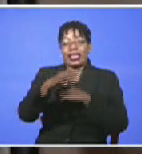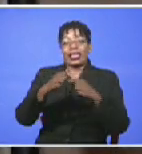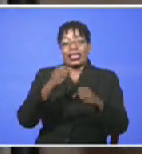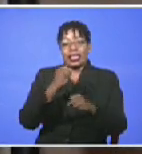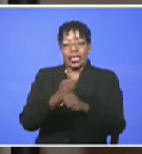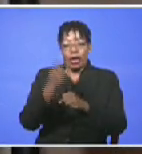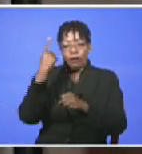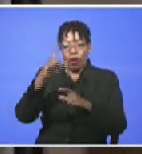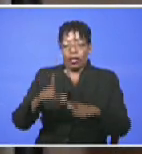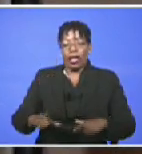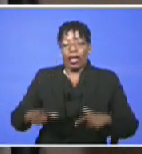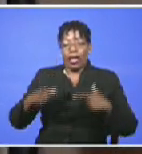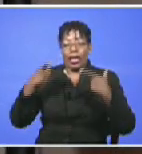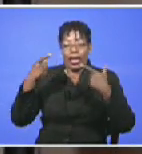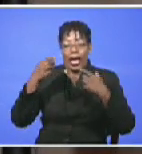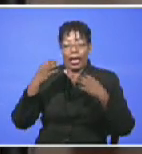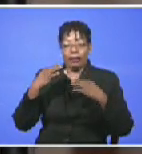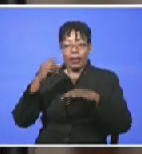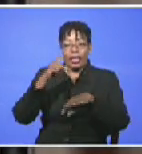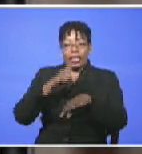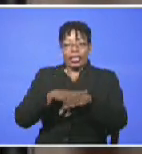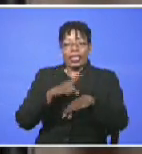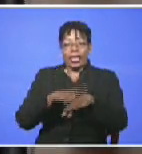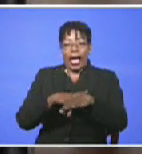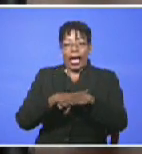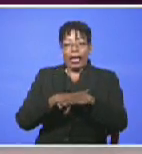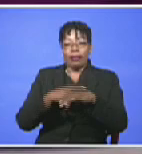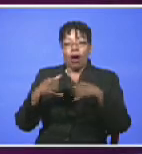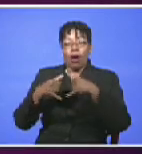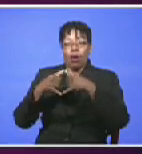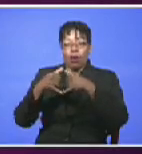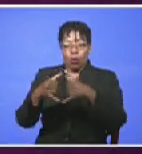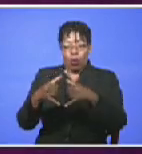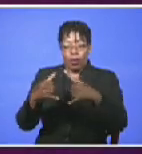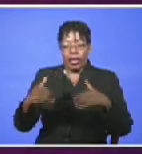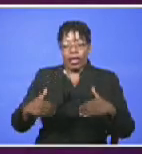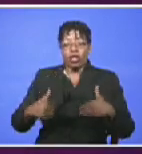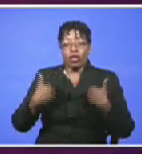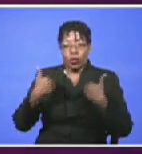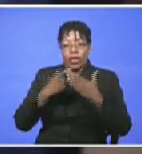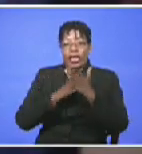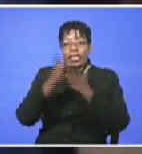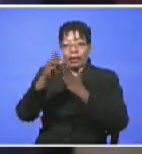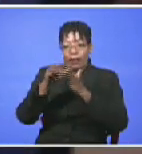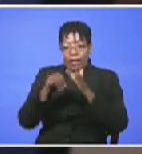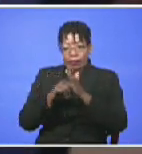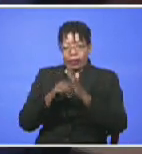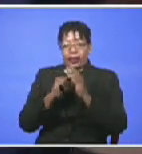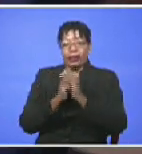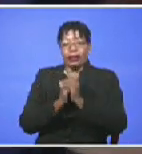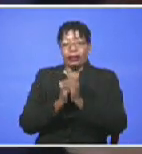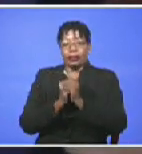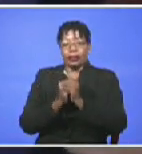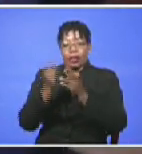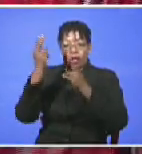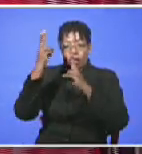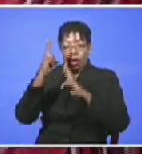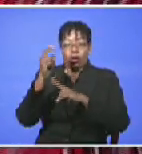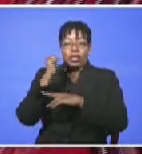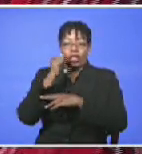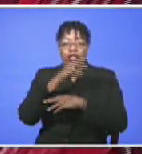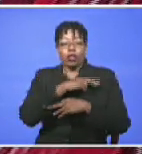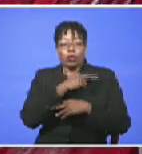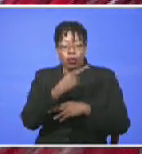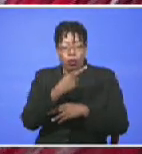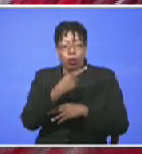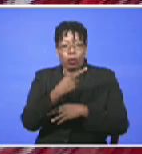the Lifetime Achievement Award in Youth Development Work. Well, Minister of Youth, Sports and Culture, the Honorable Anisha Roll,